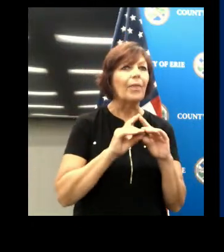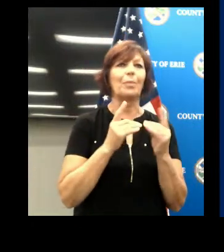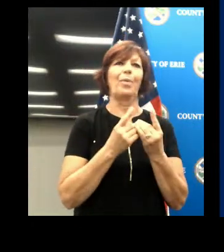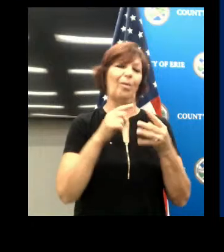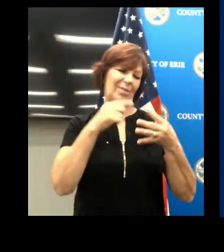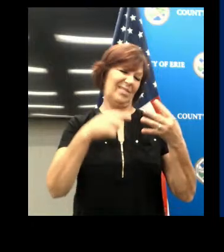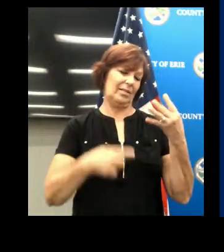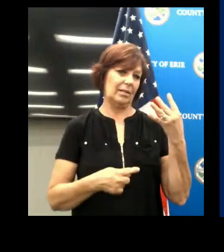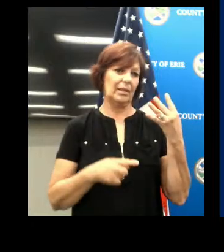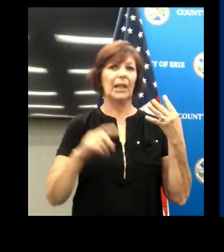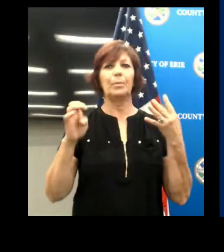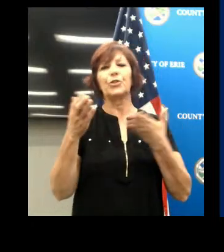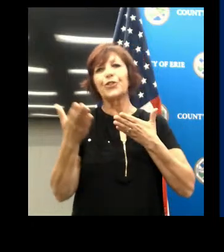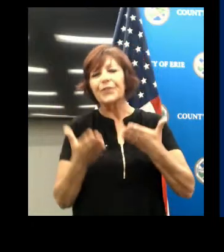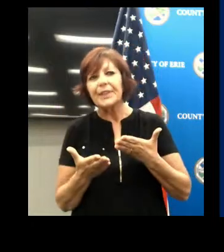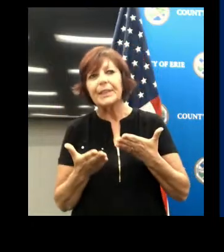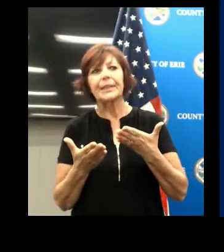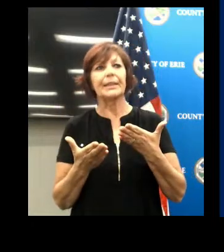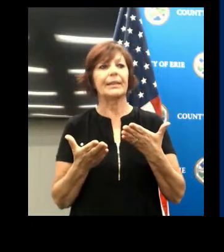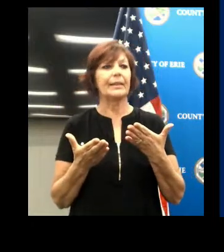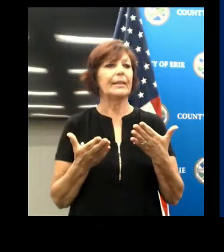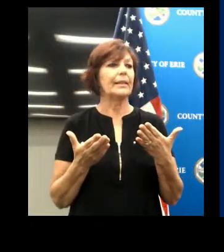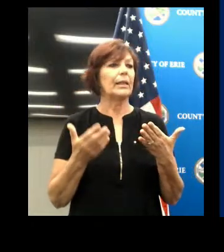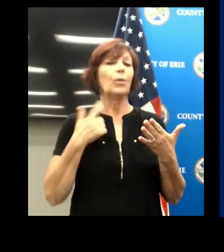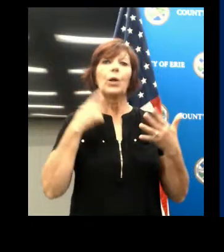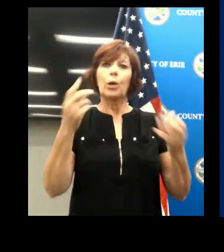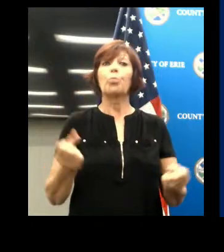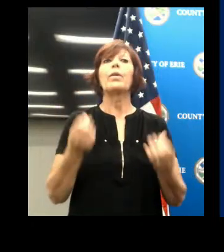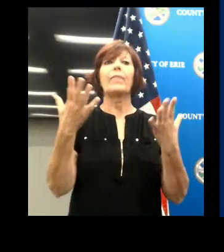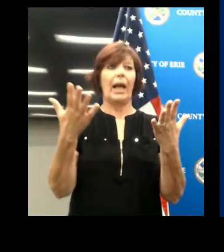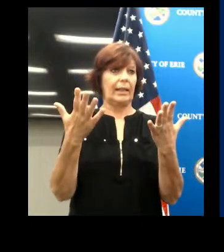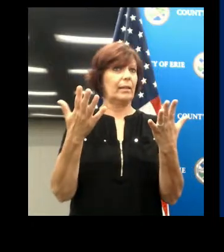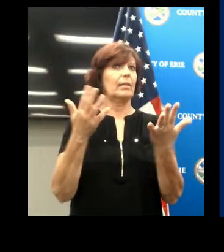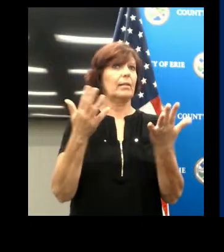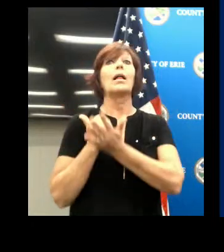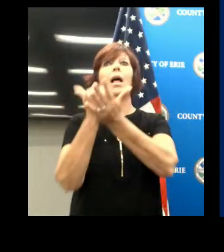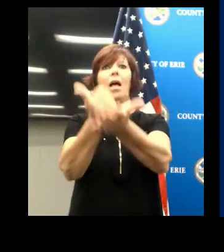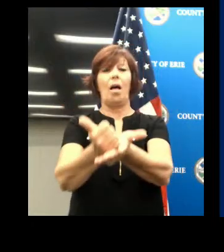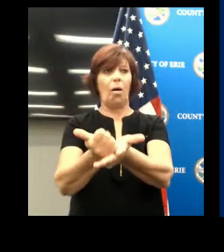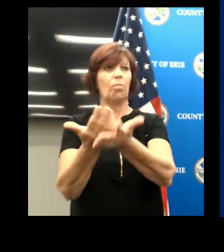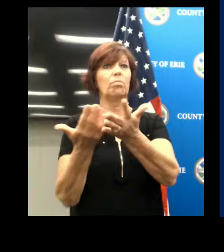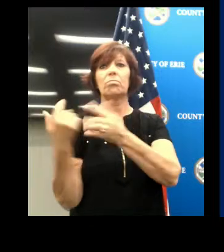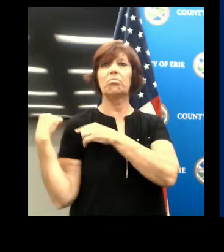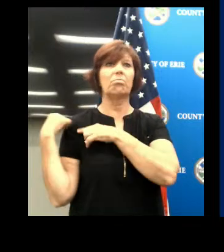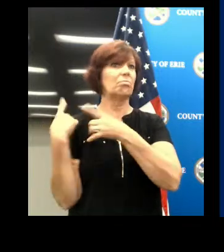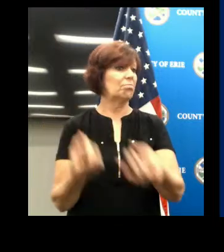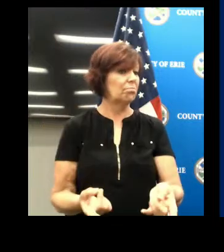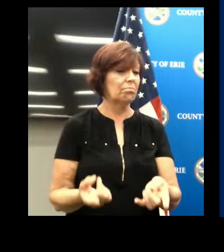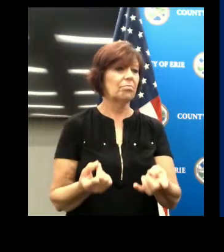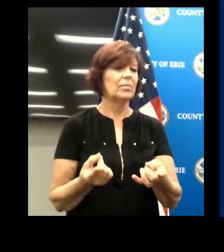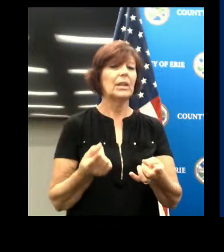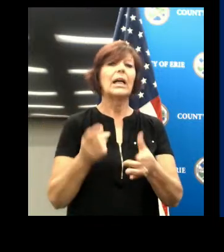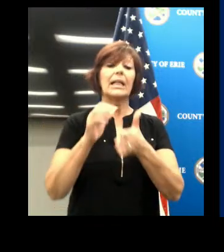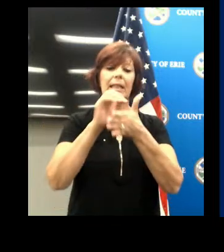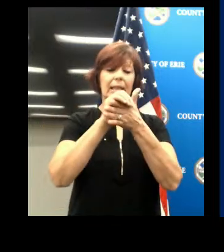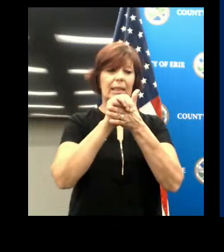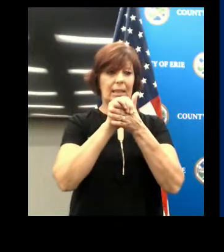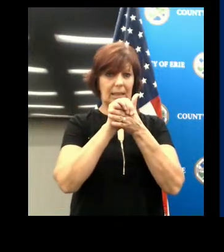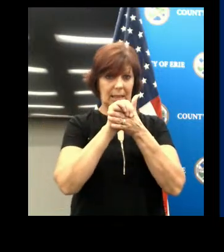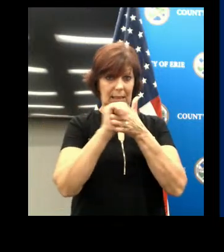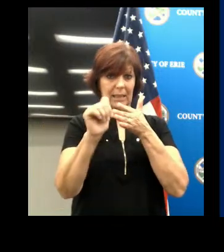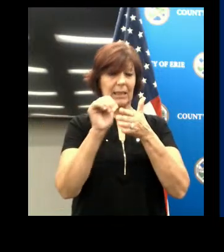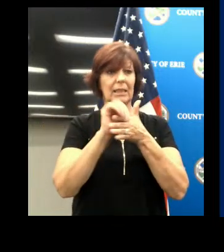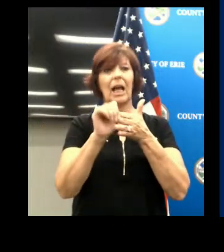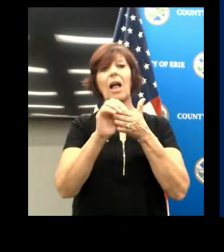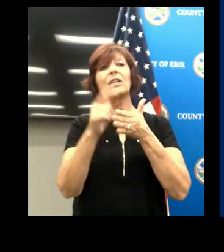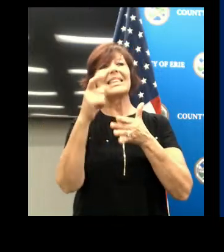that, emergency services. We were providing them a lot of assistance throughout the time period. The dollars that are seeking reimbursement